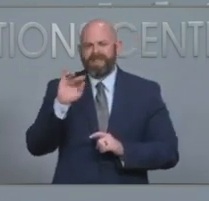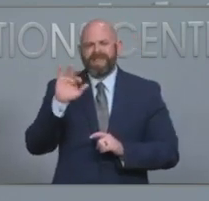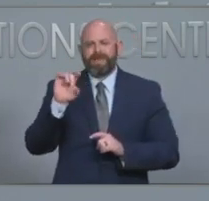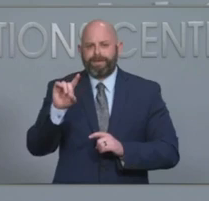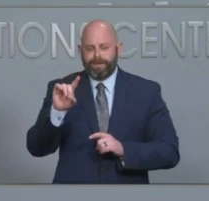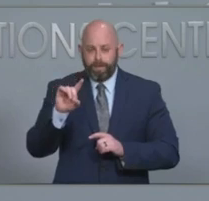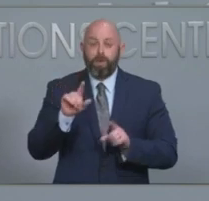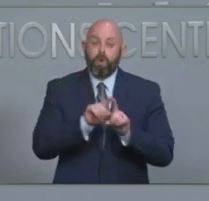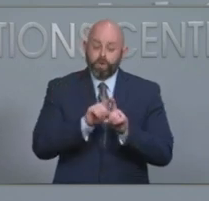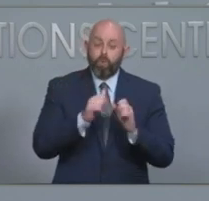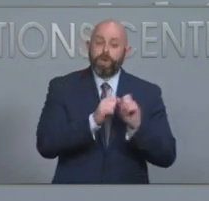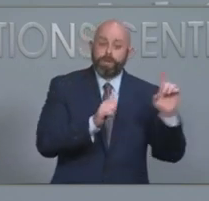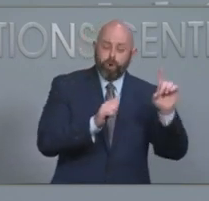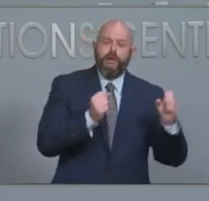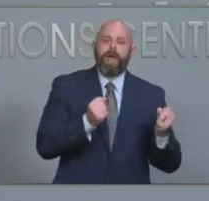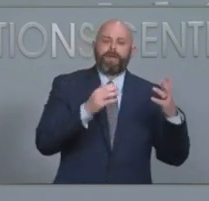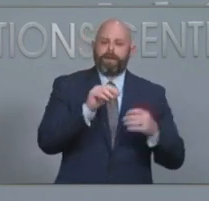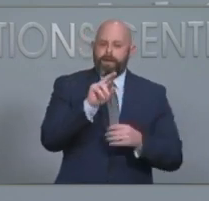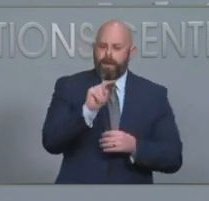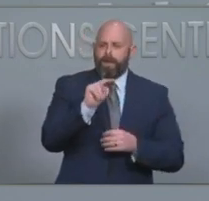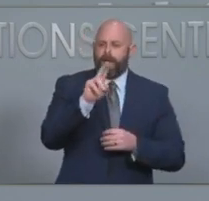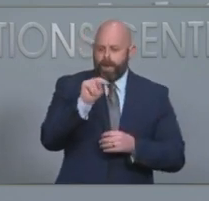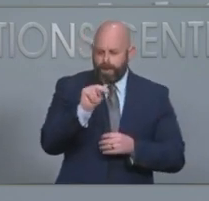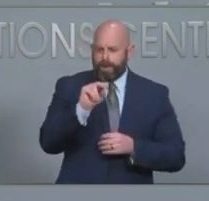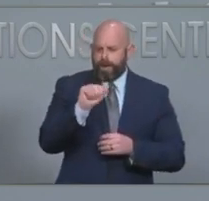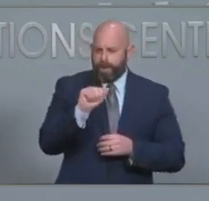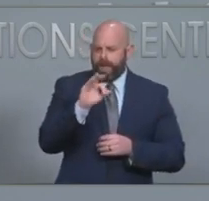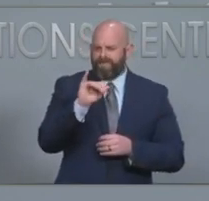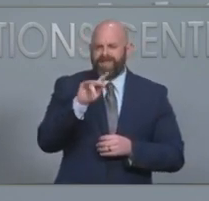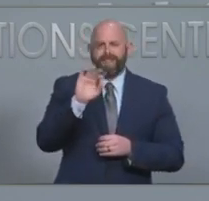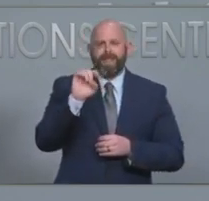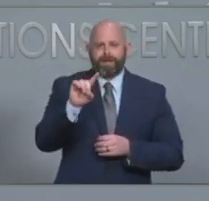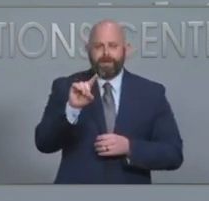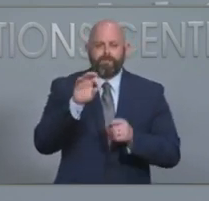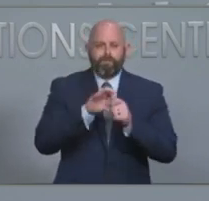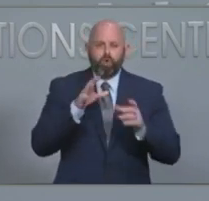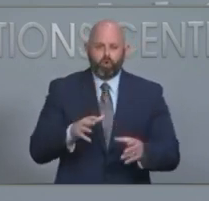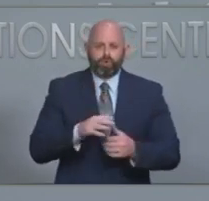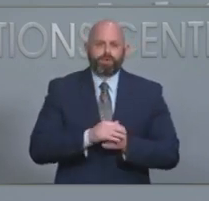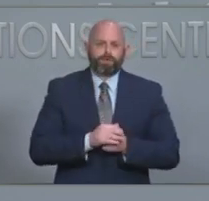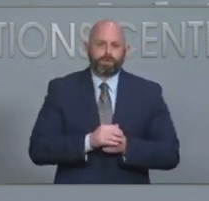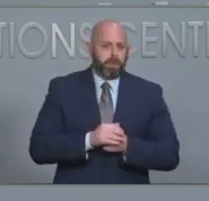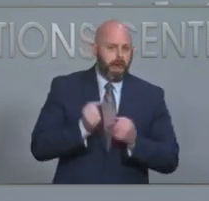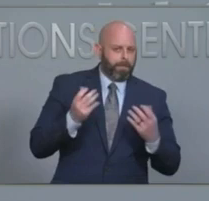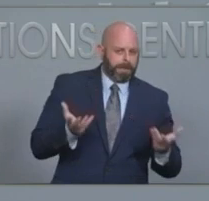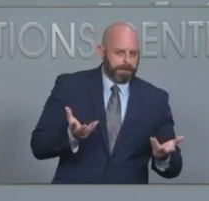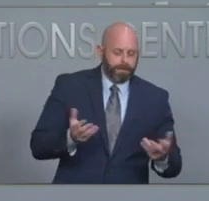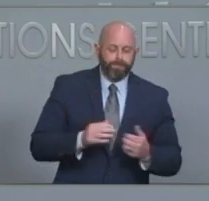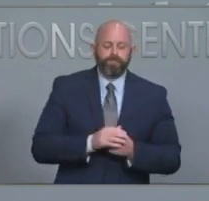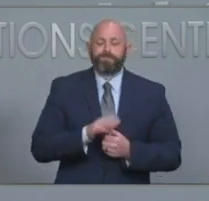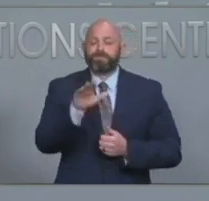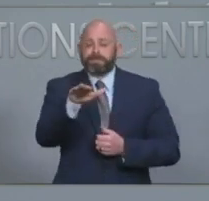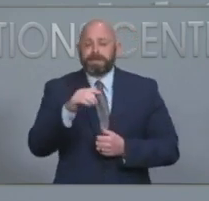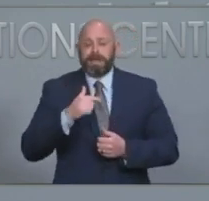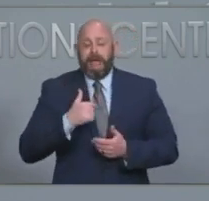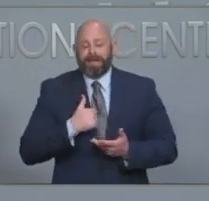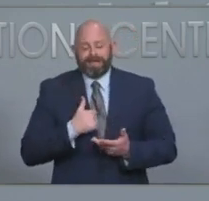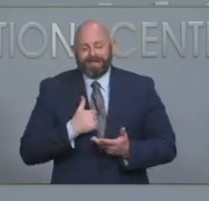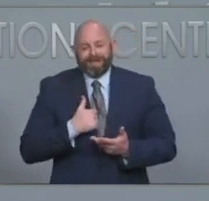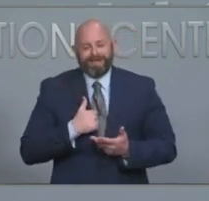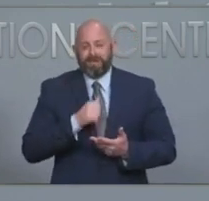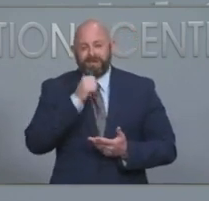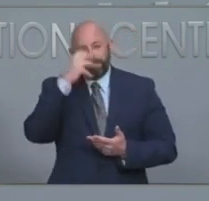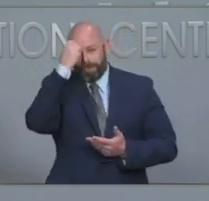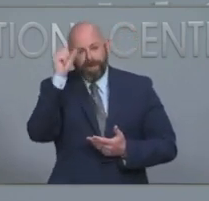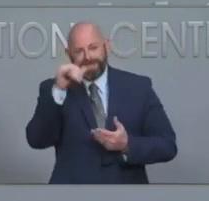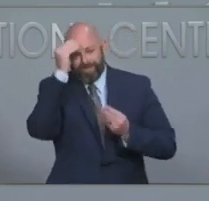unaffiliated voters? While I appreciate that you think I would know those percentages or those numbers off the top of my head, I do not. We do have that